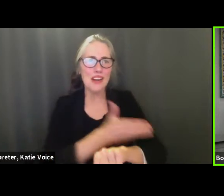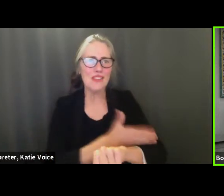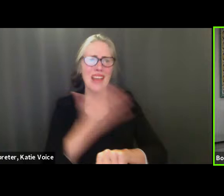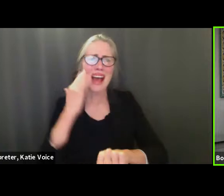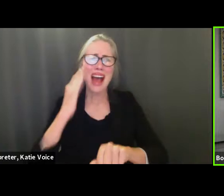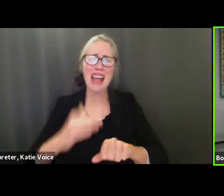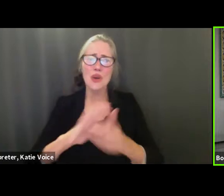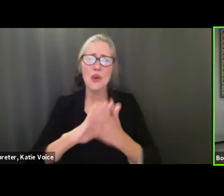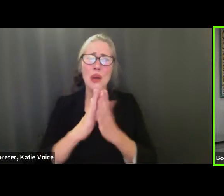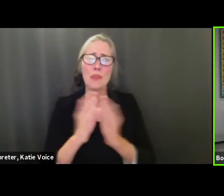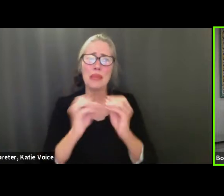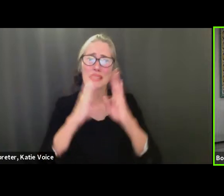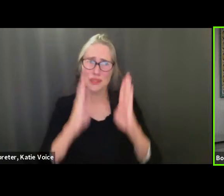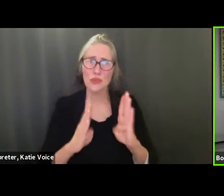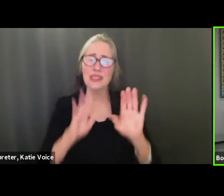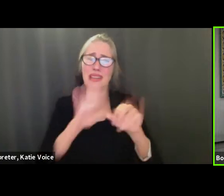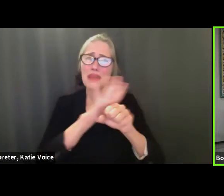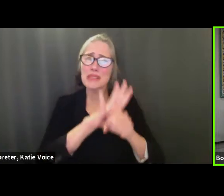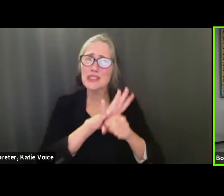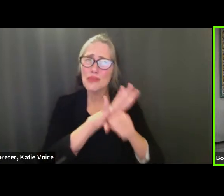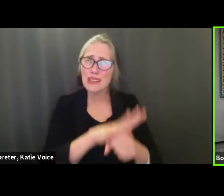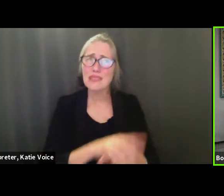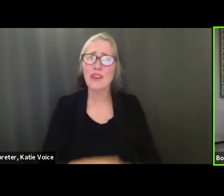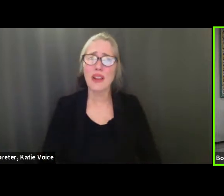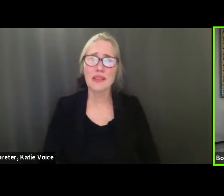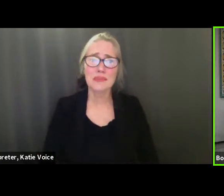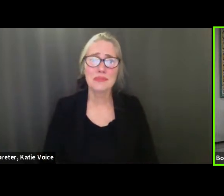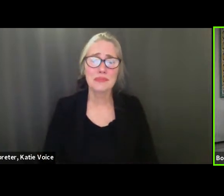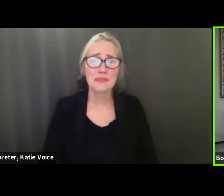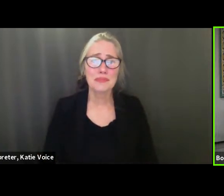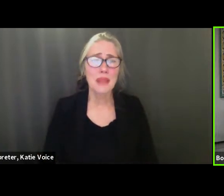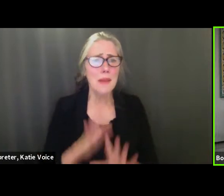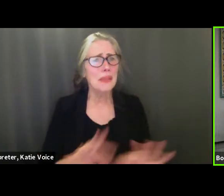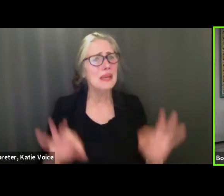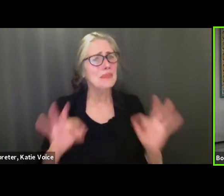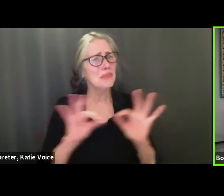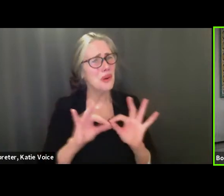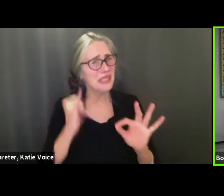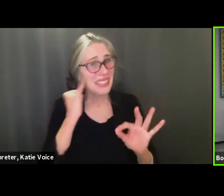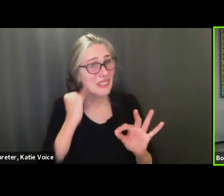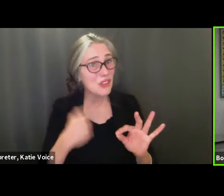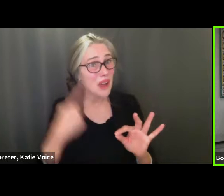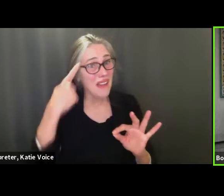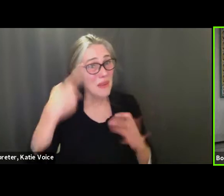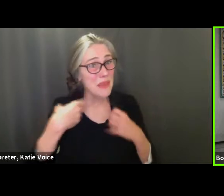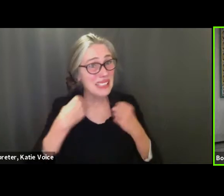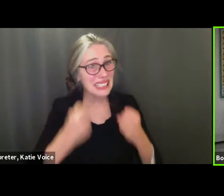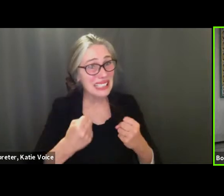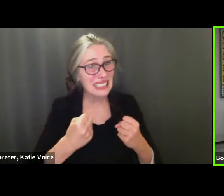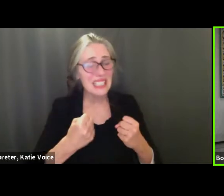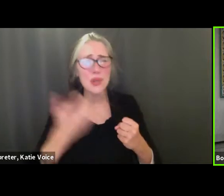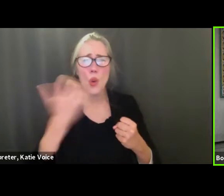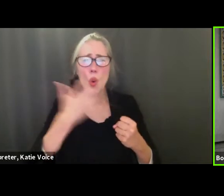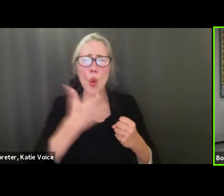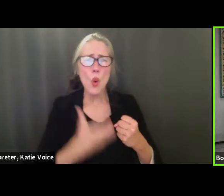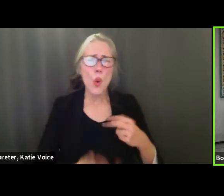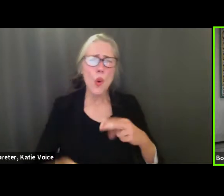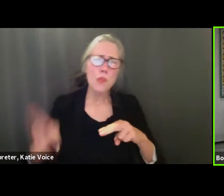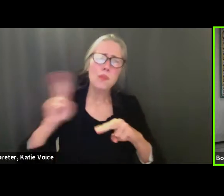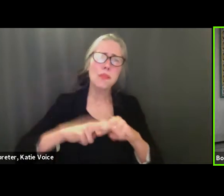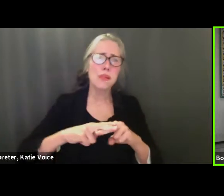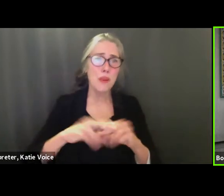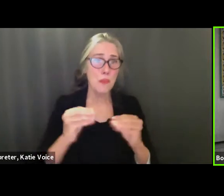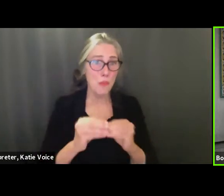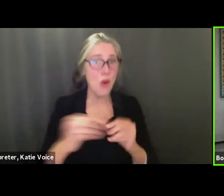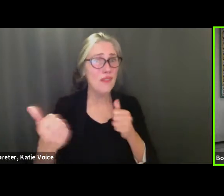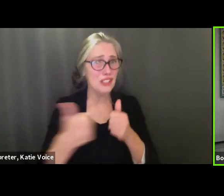juggle schoolwork and other responsibilities while experiencing mental illness can make it even harder. I feel that it's beneficial to